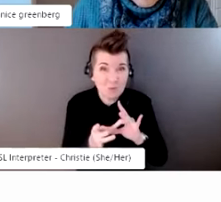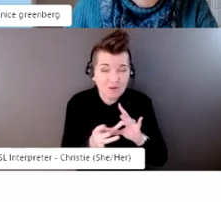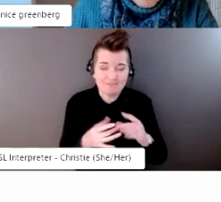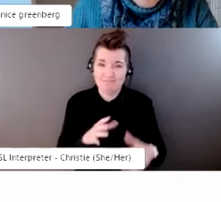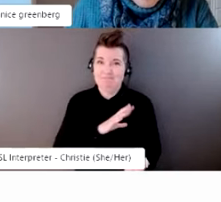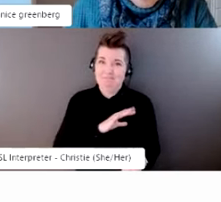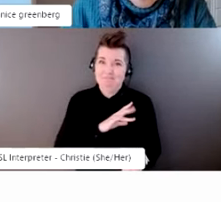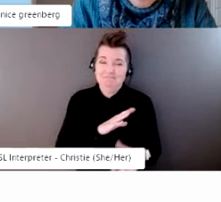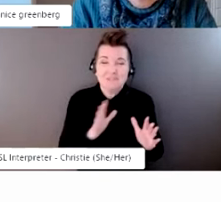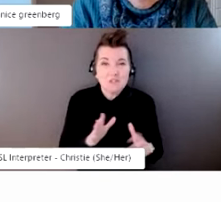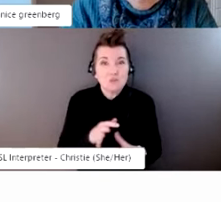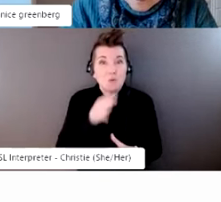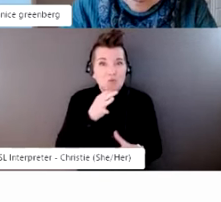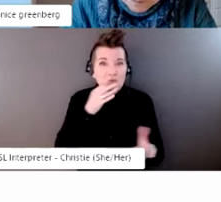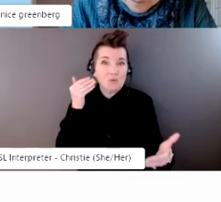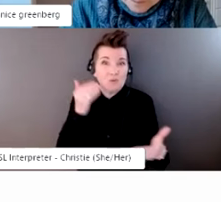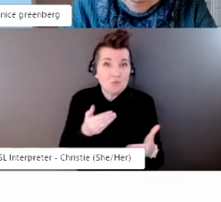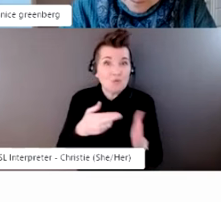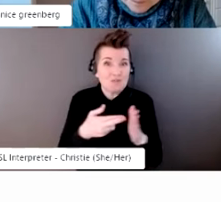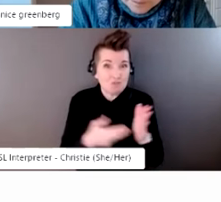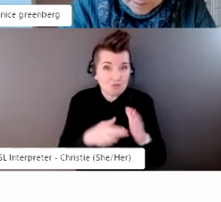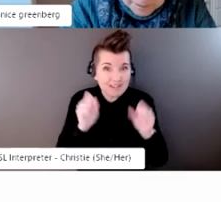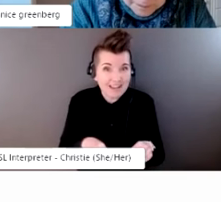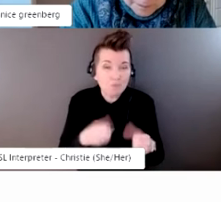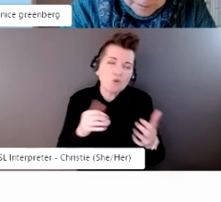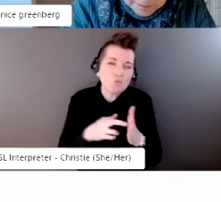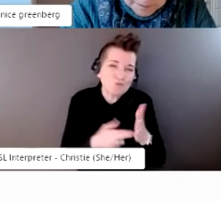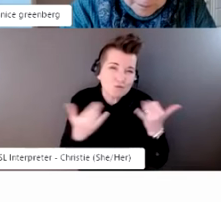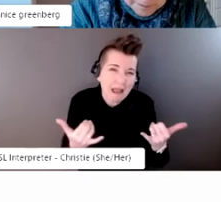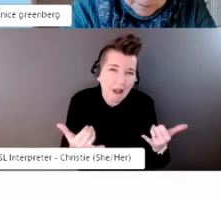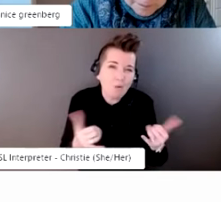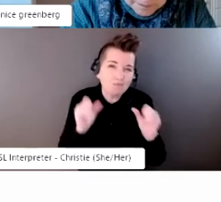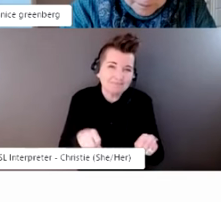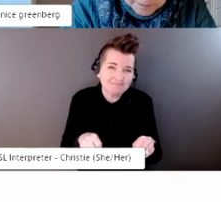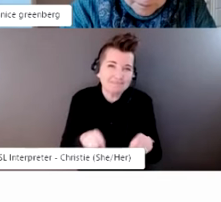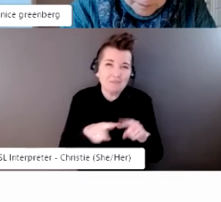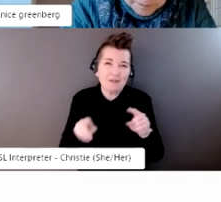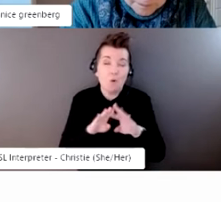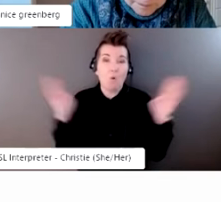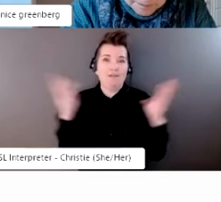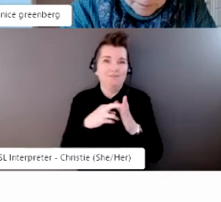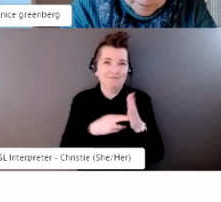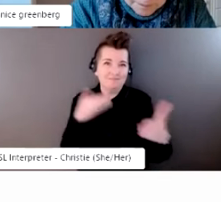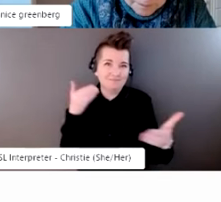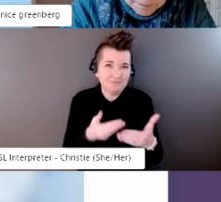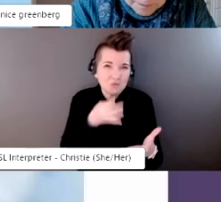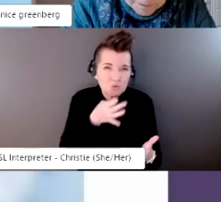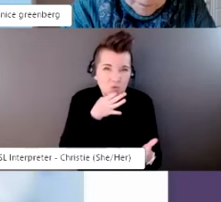know that you can register ahead of time. Again, all this information is available for you on our